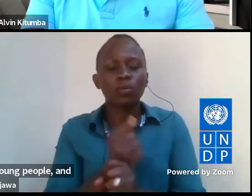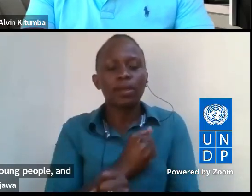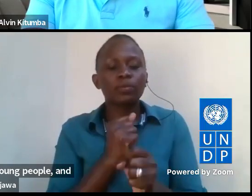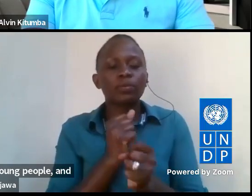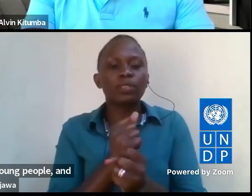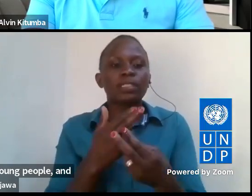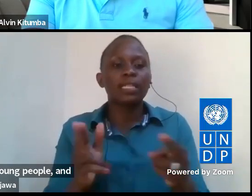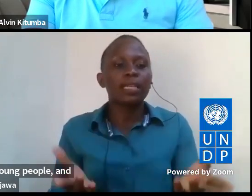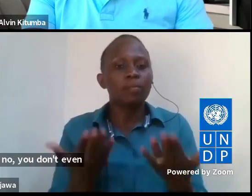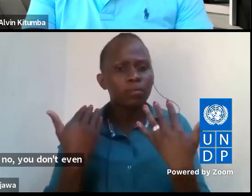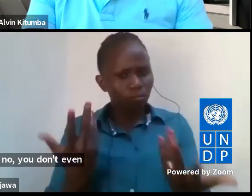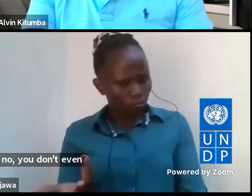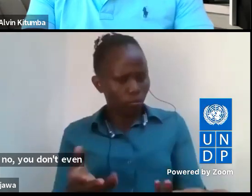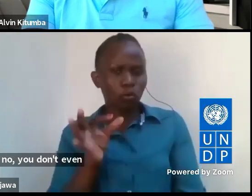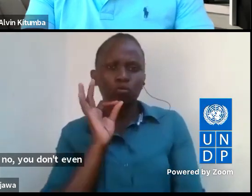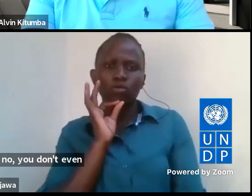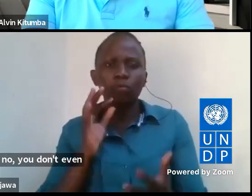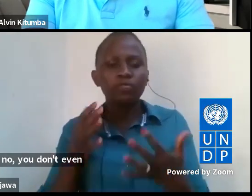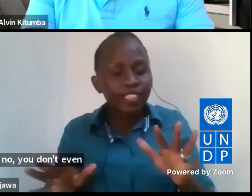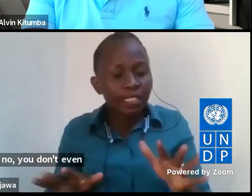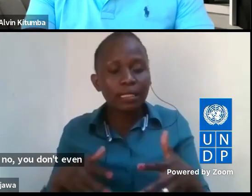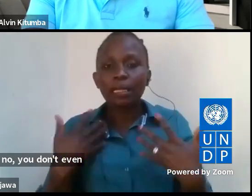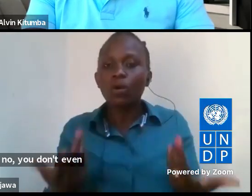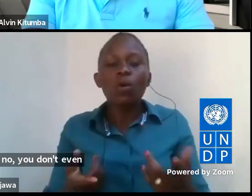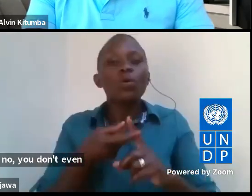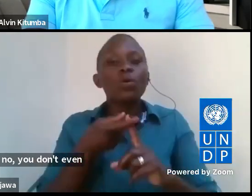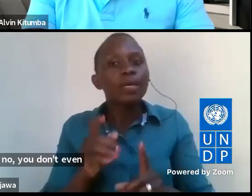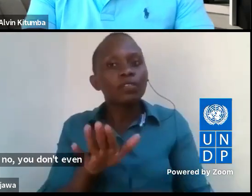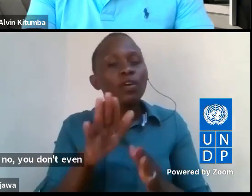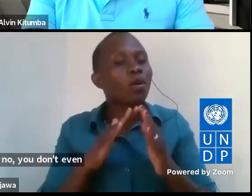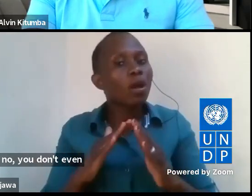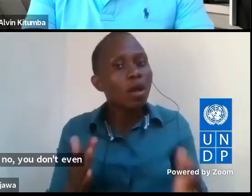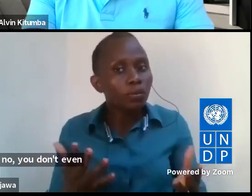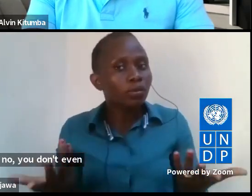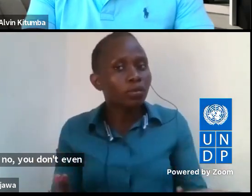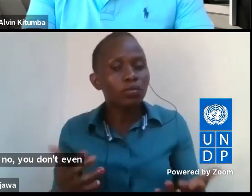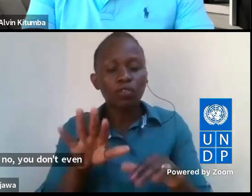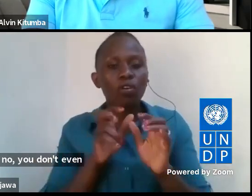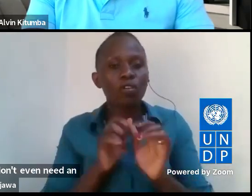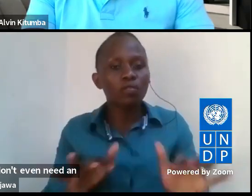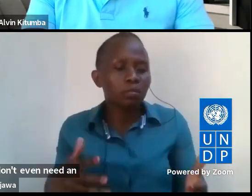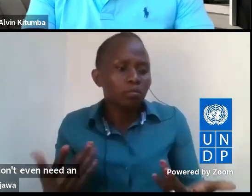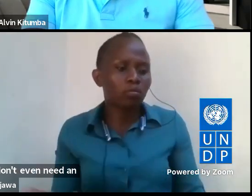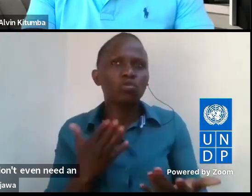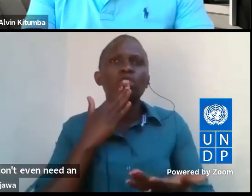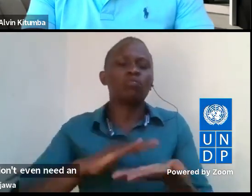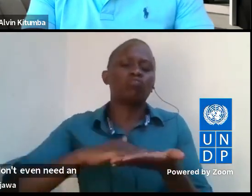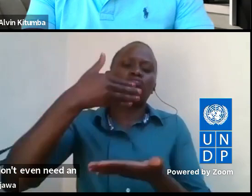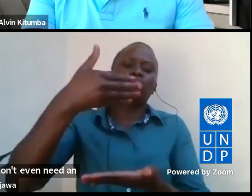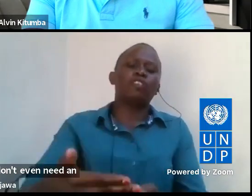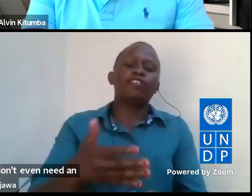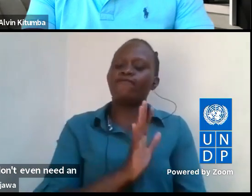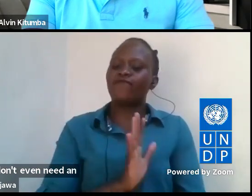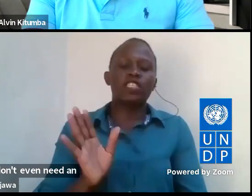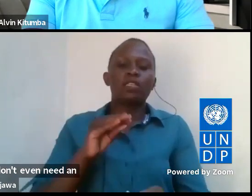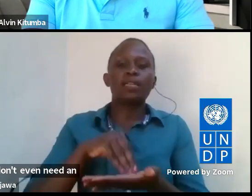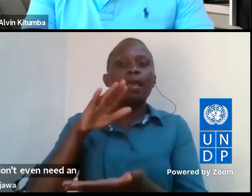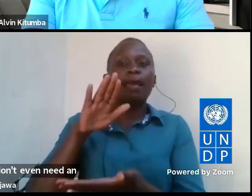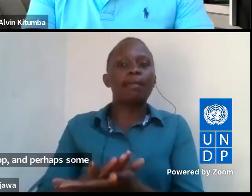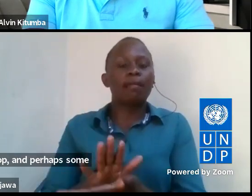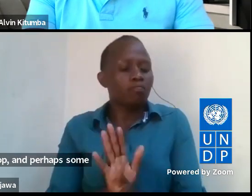have breakfast, let alone rent for your office. You don't even need an office. Often you just need your laptop and perhaps some data.